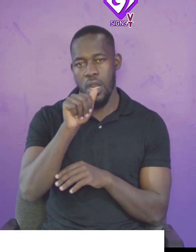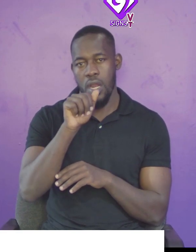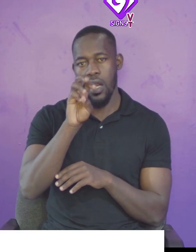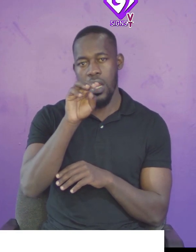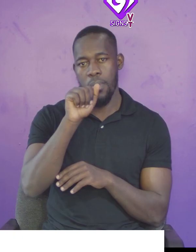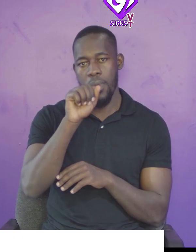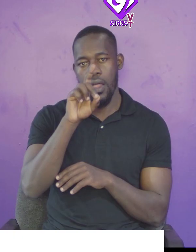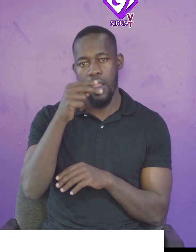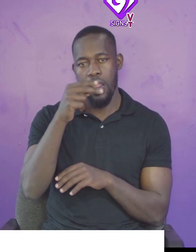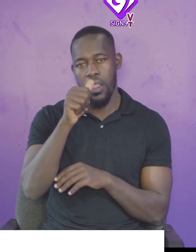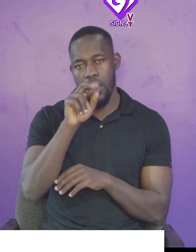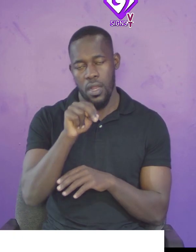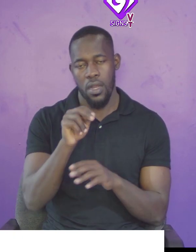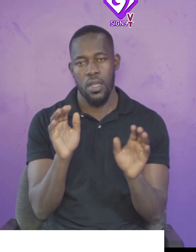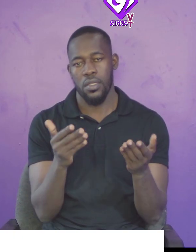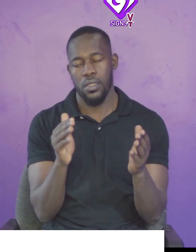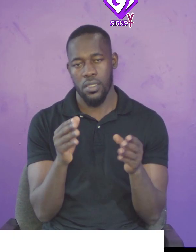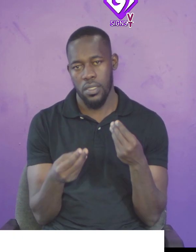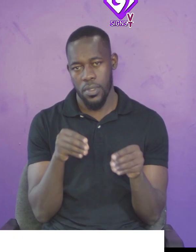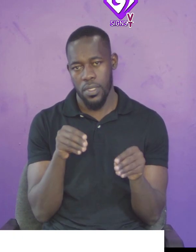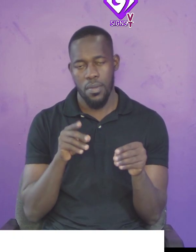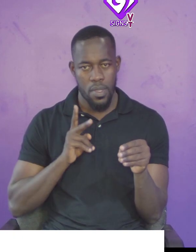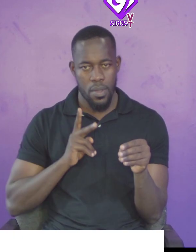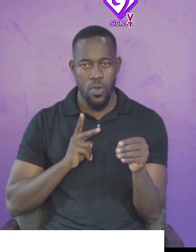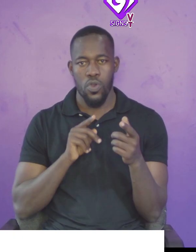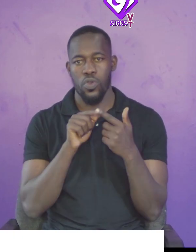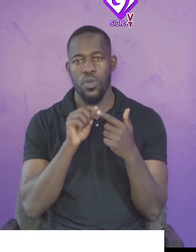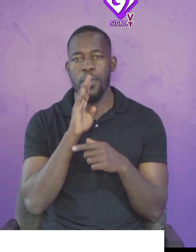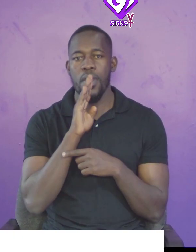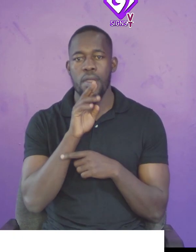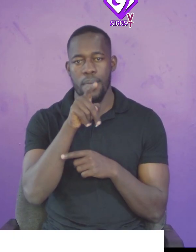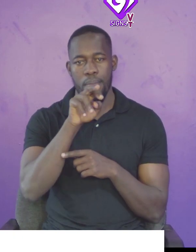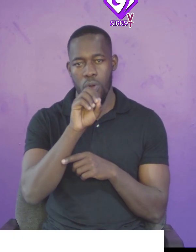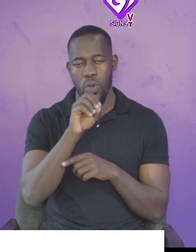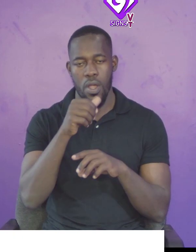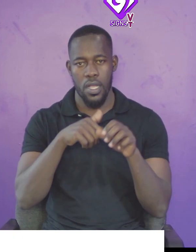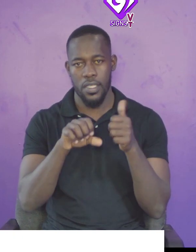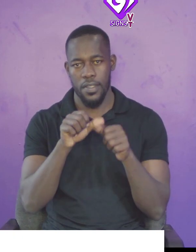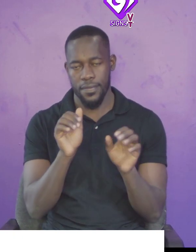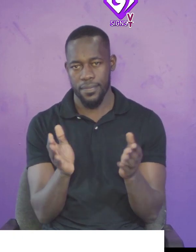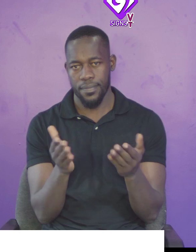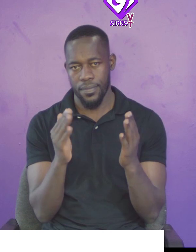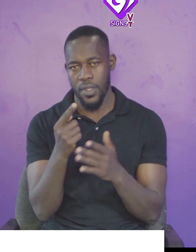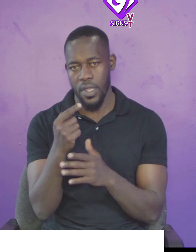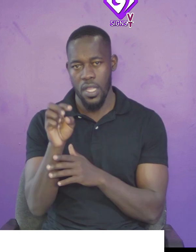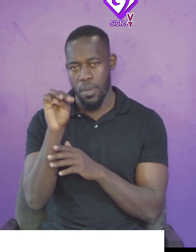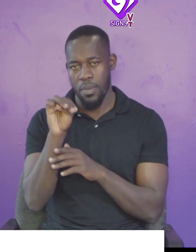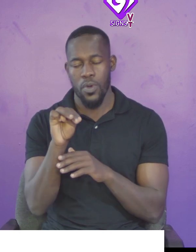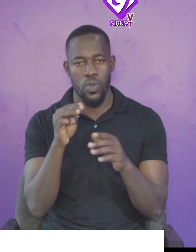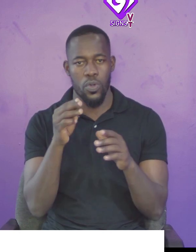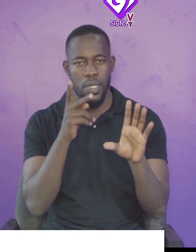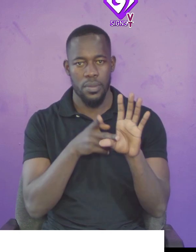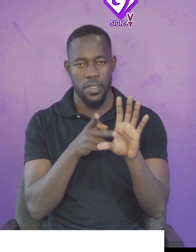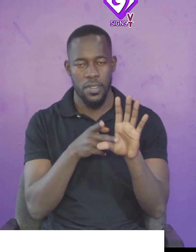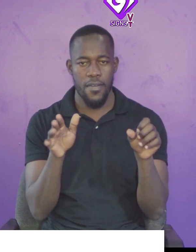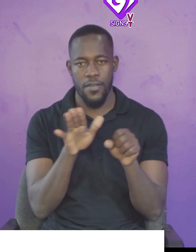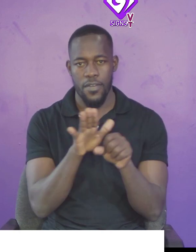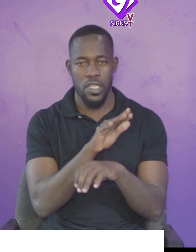encouraged people with disabilities to be proactive, urging them to participate fully in applying for